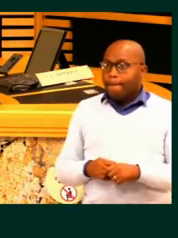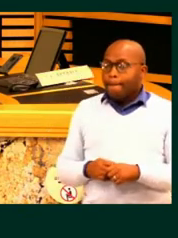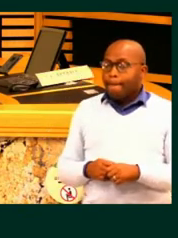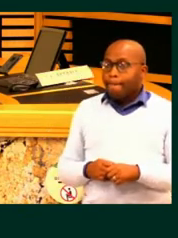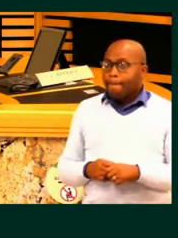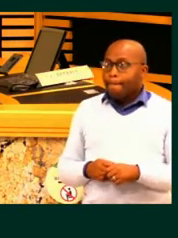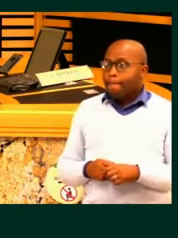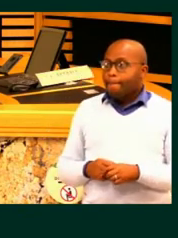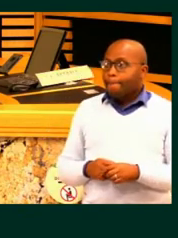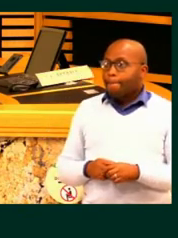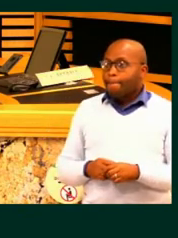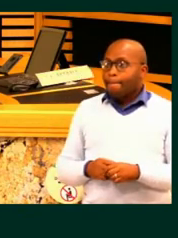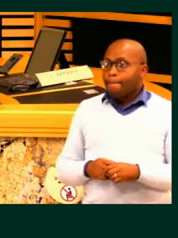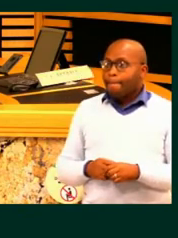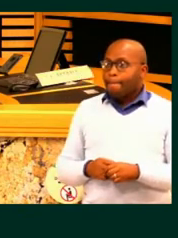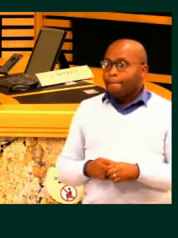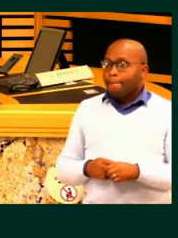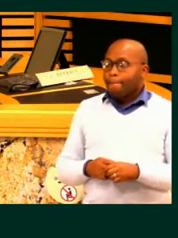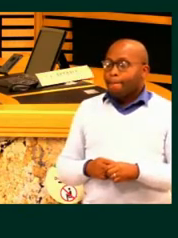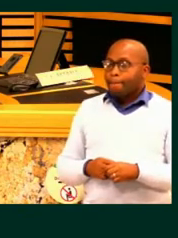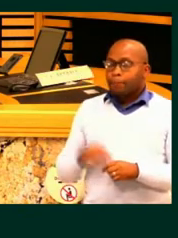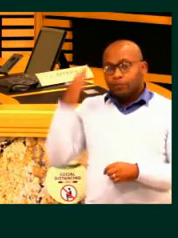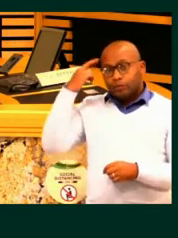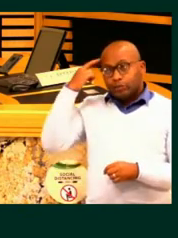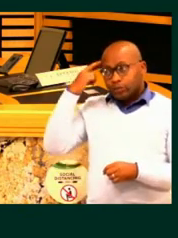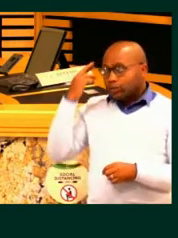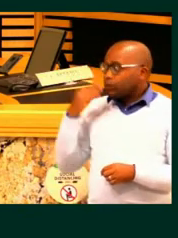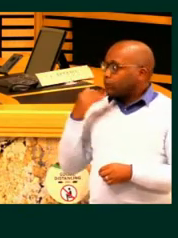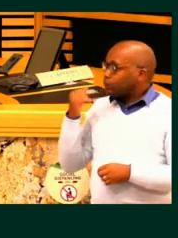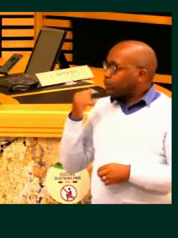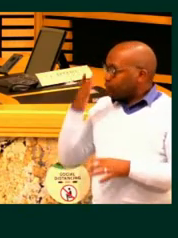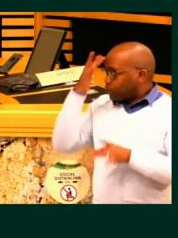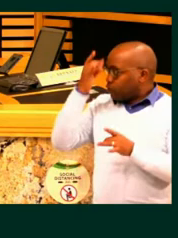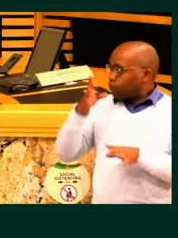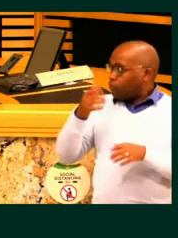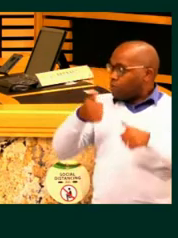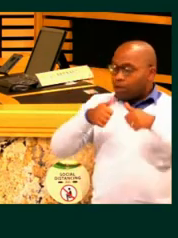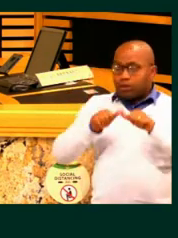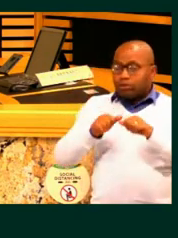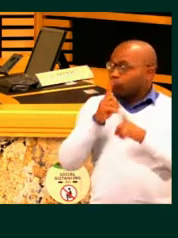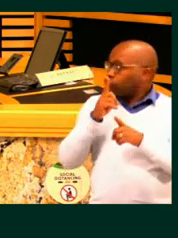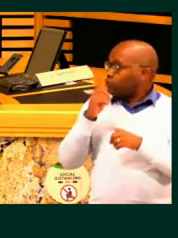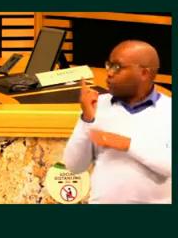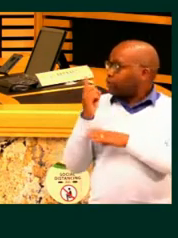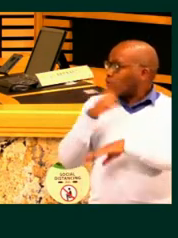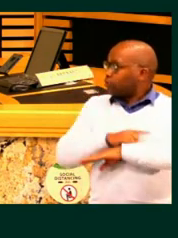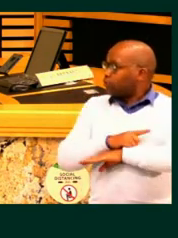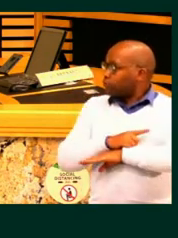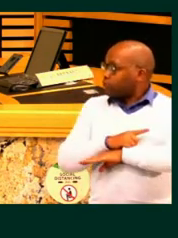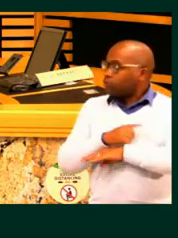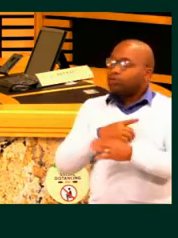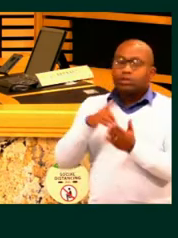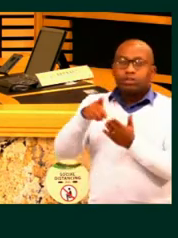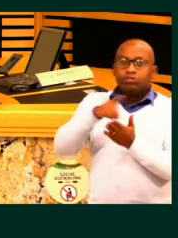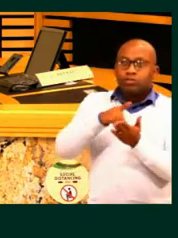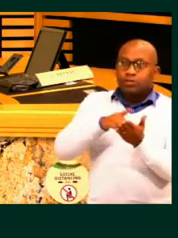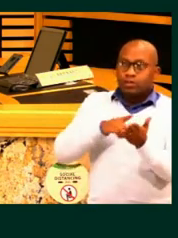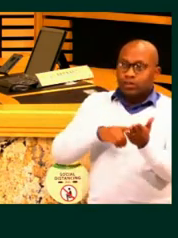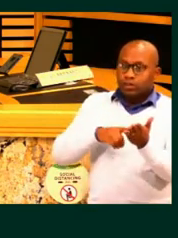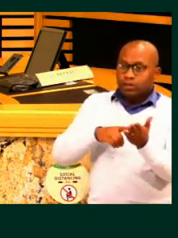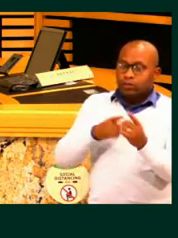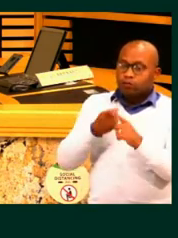objections secretary can you read uh the next order of the day a draft resolution Miss M